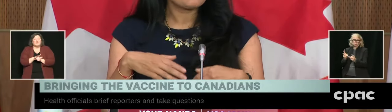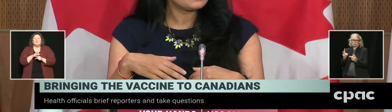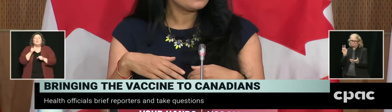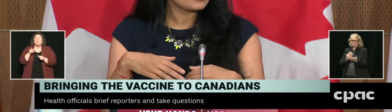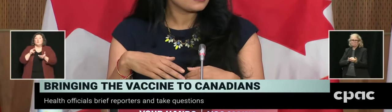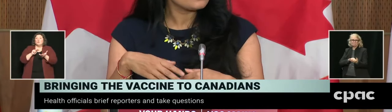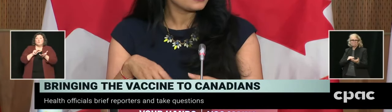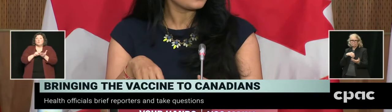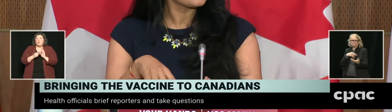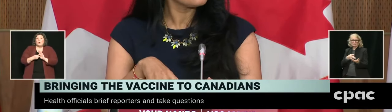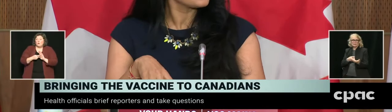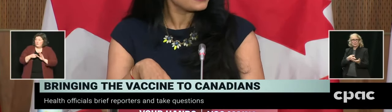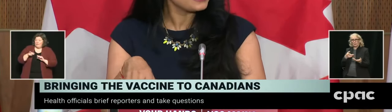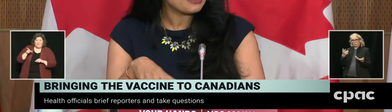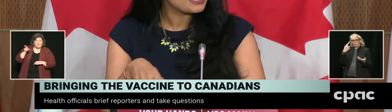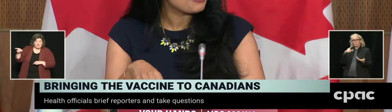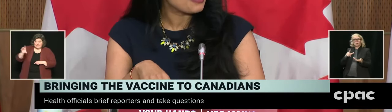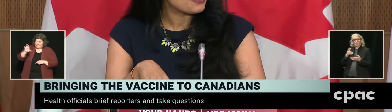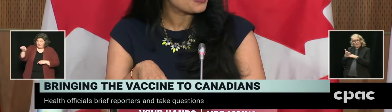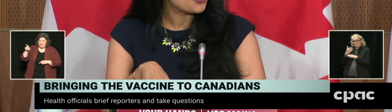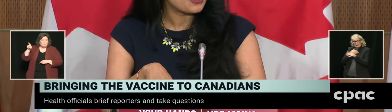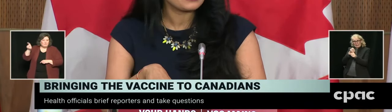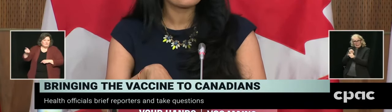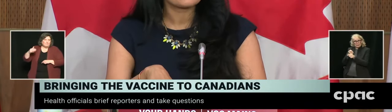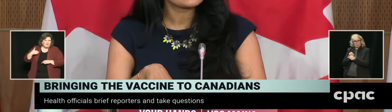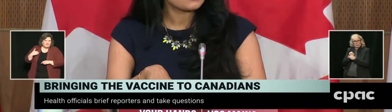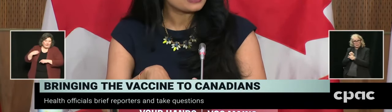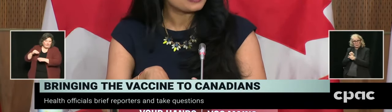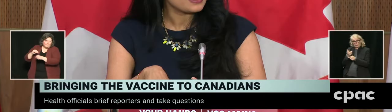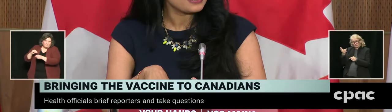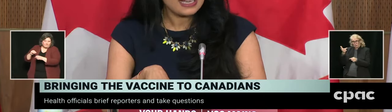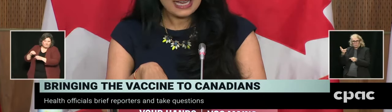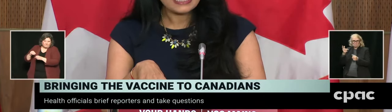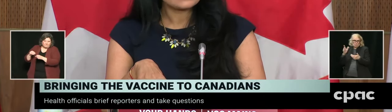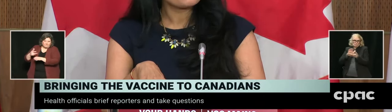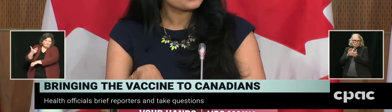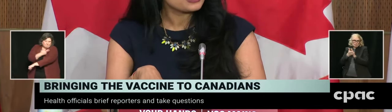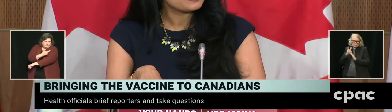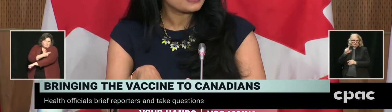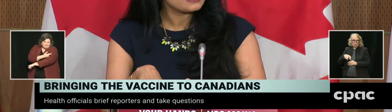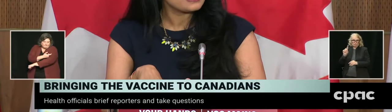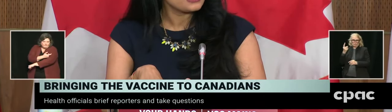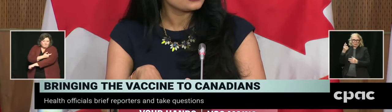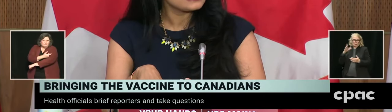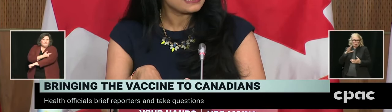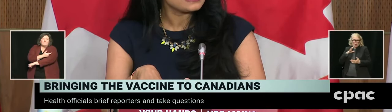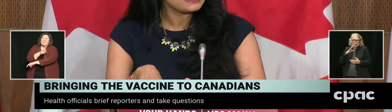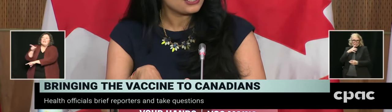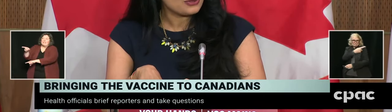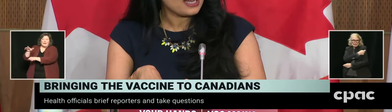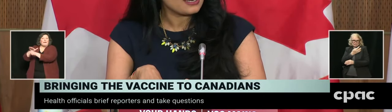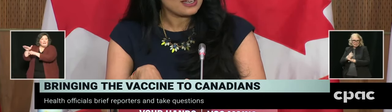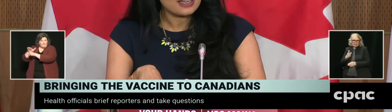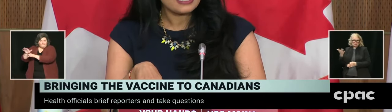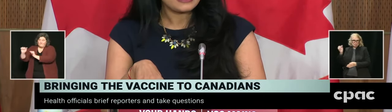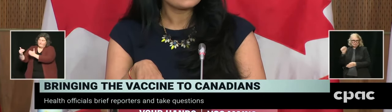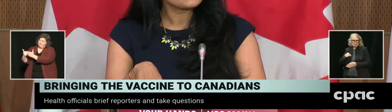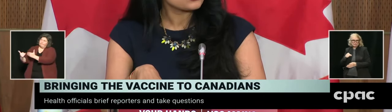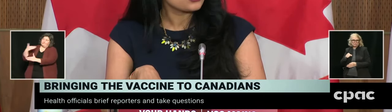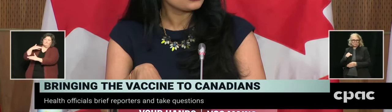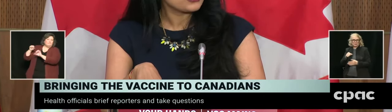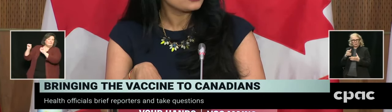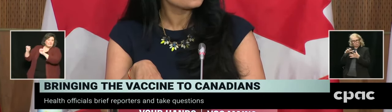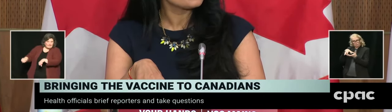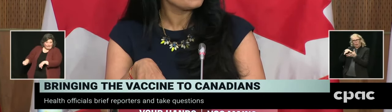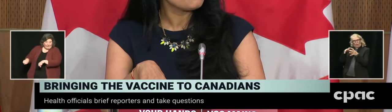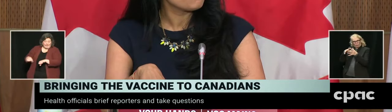a company would have to have vaccine, that's the most important thing, would have to have supply, and then sufficient supply that they could send to Canada and then